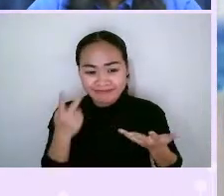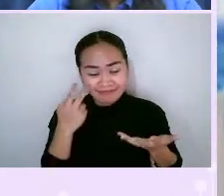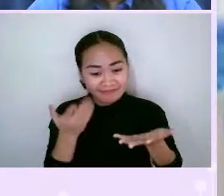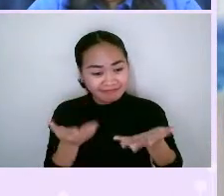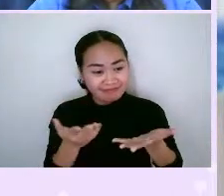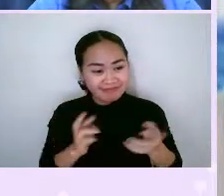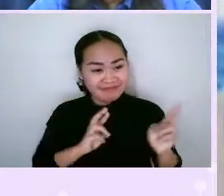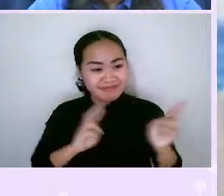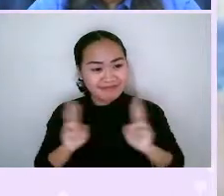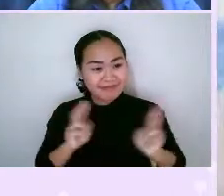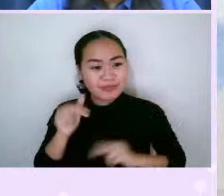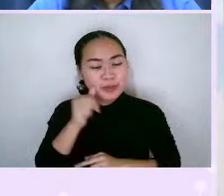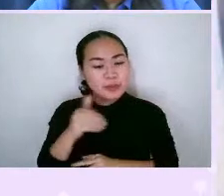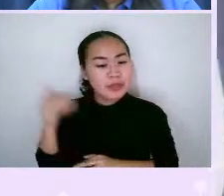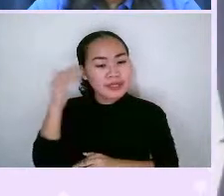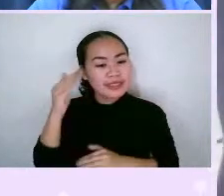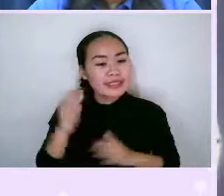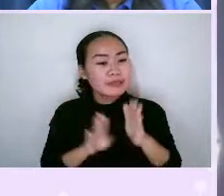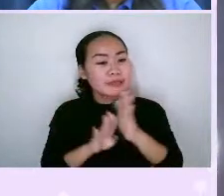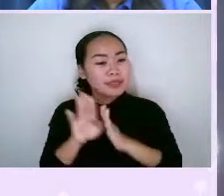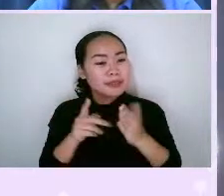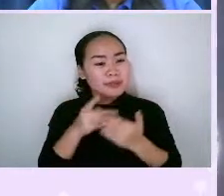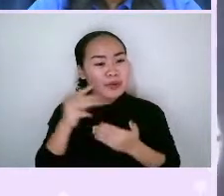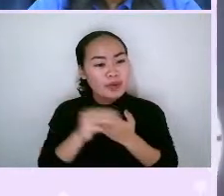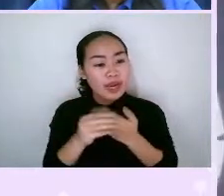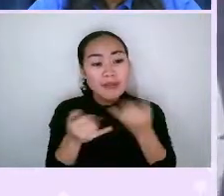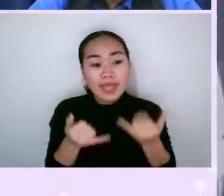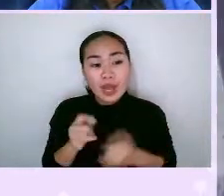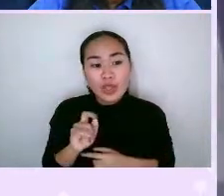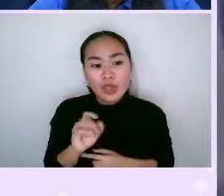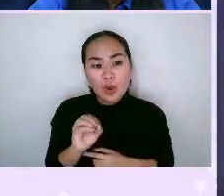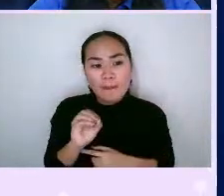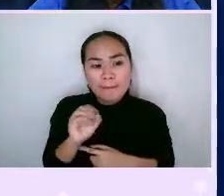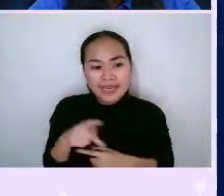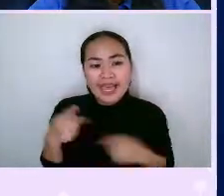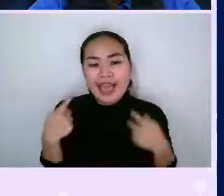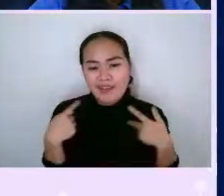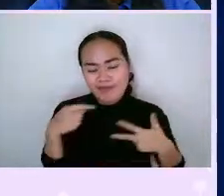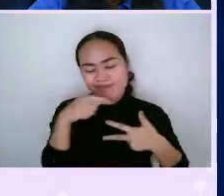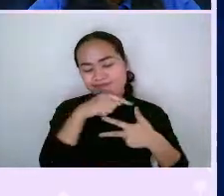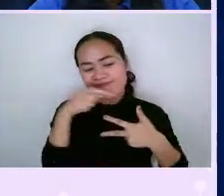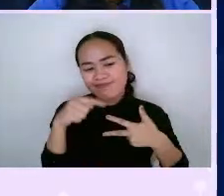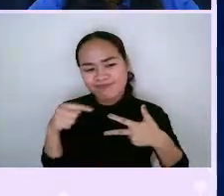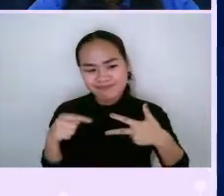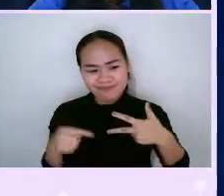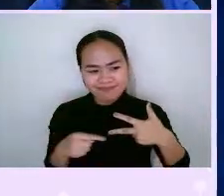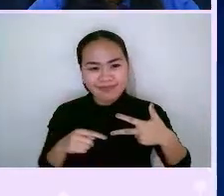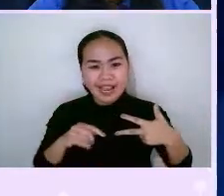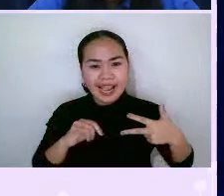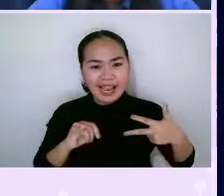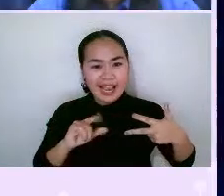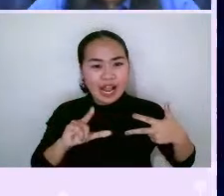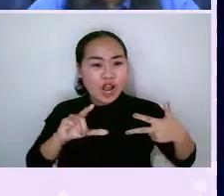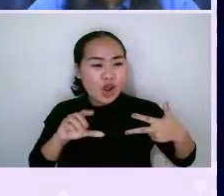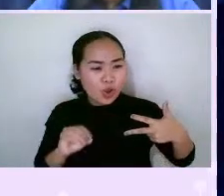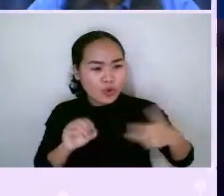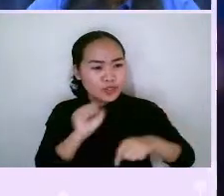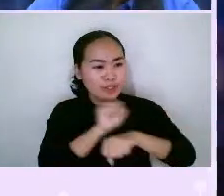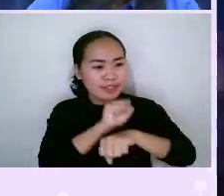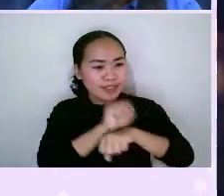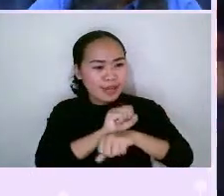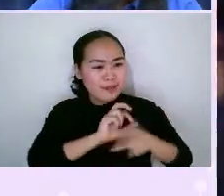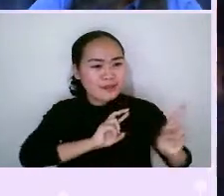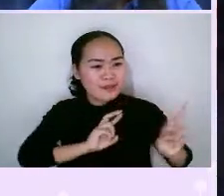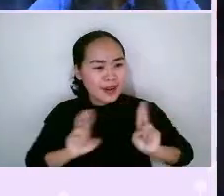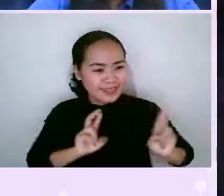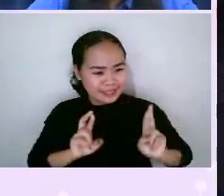and Development Program, the TOP now offers 3 courses based on the ILO's job readiness modules.